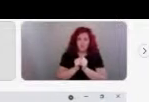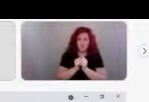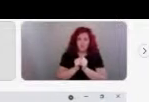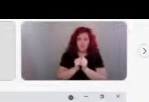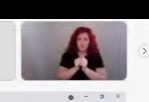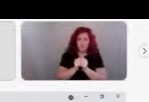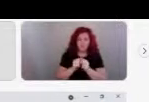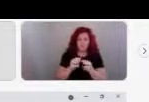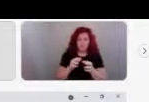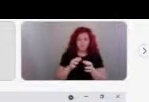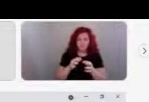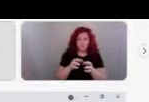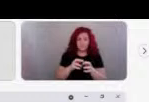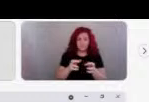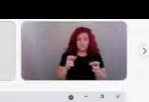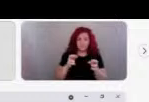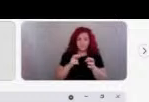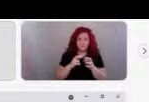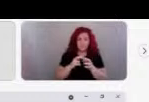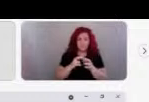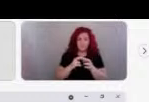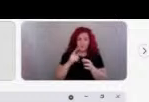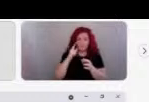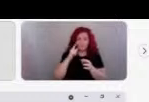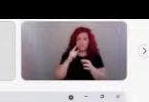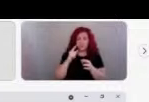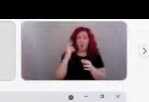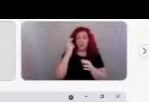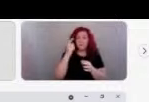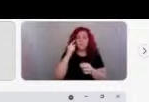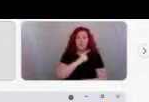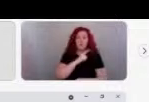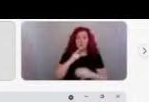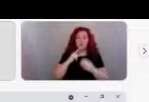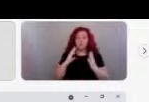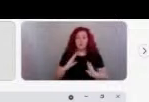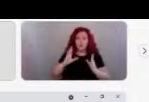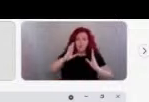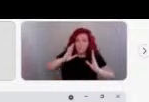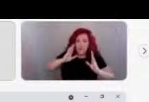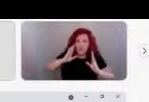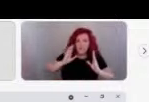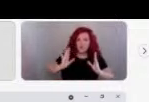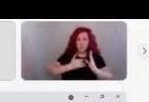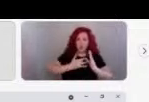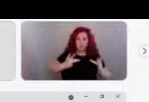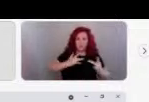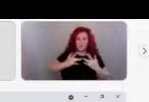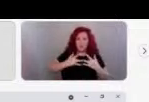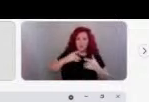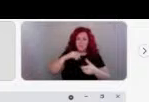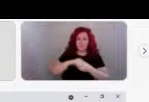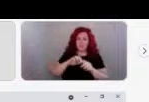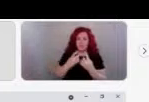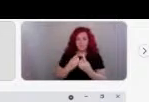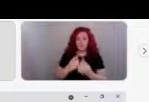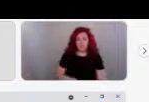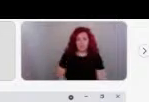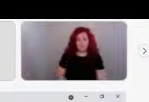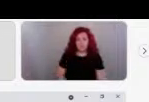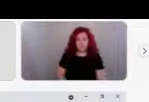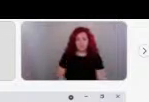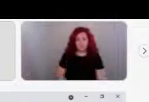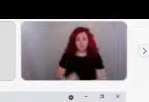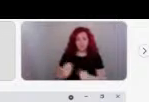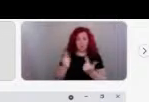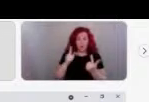reason for um legislators to pay attention to the people within that district um and and it gets everyone's uh needs